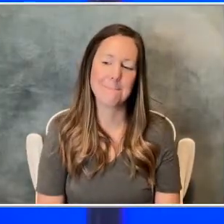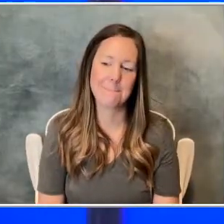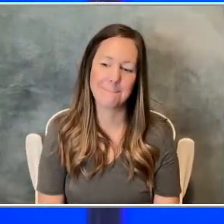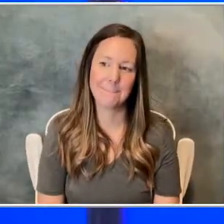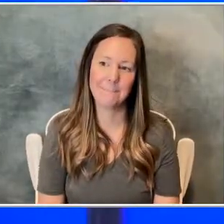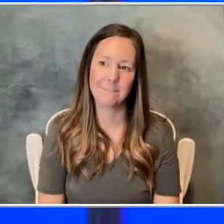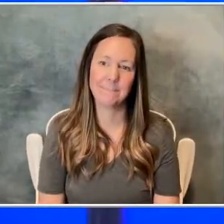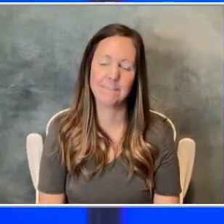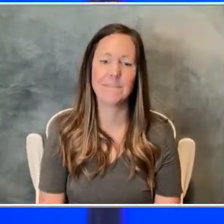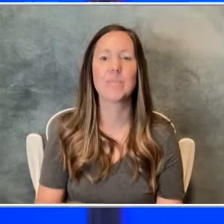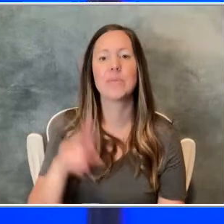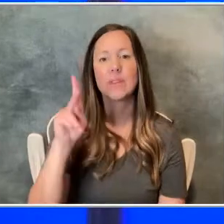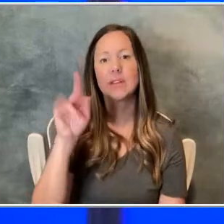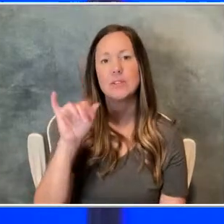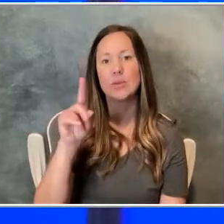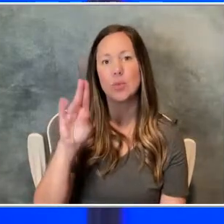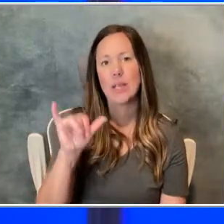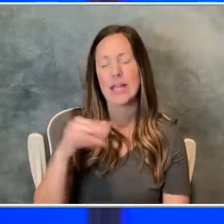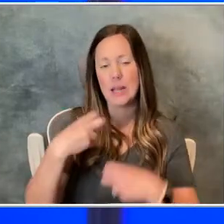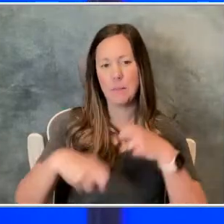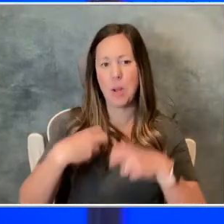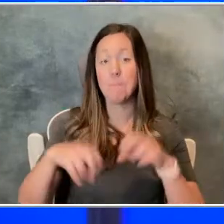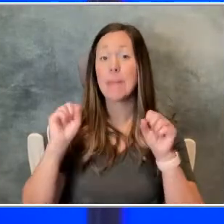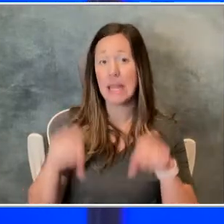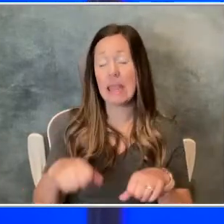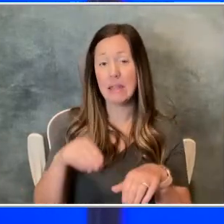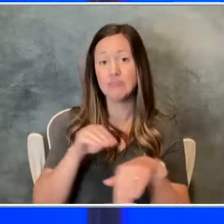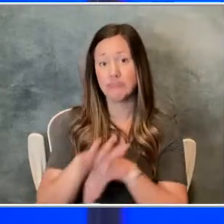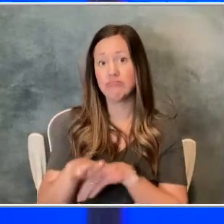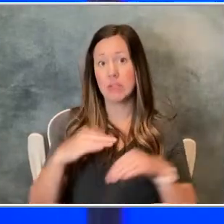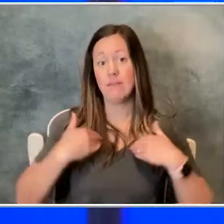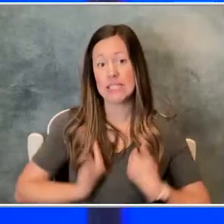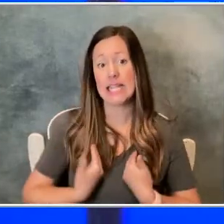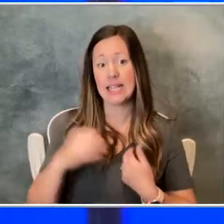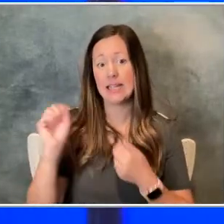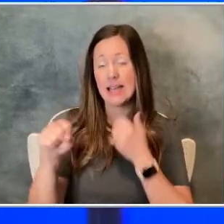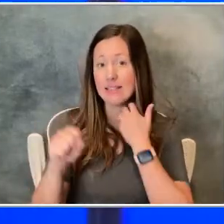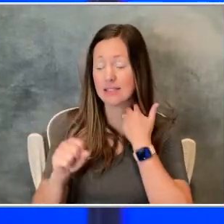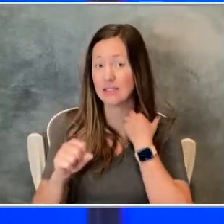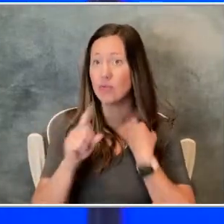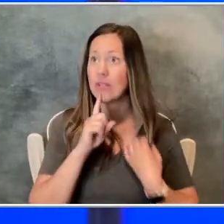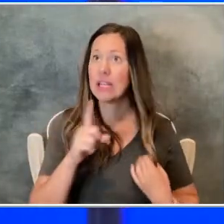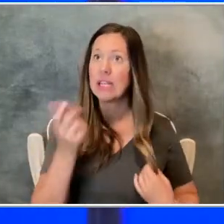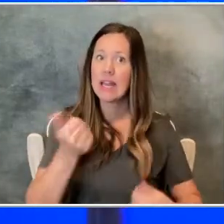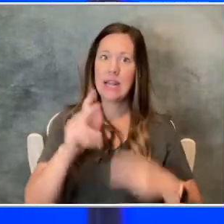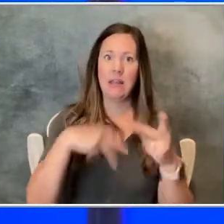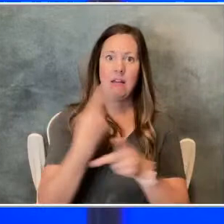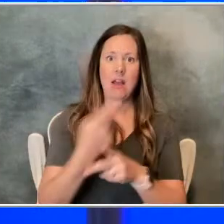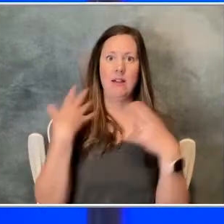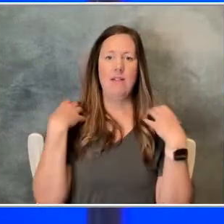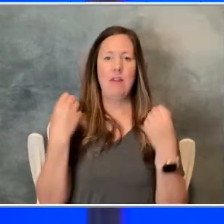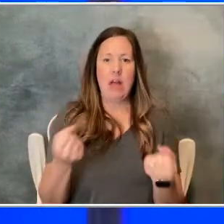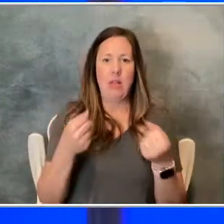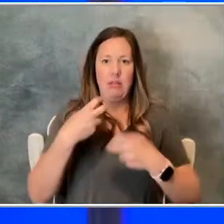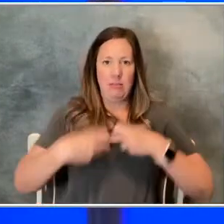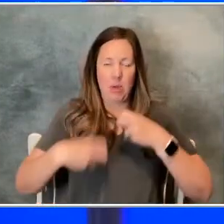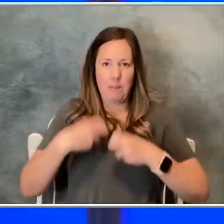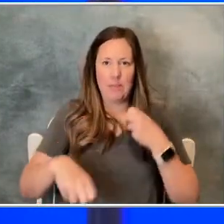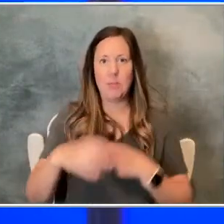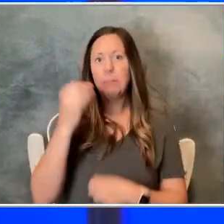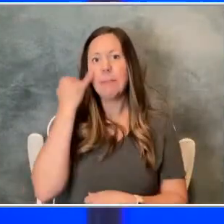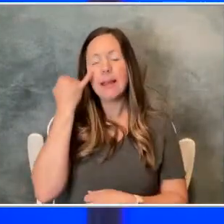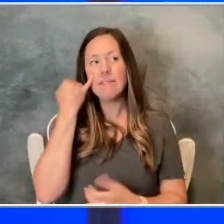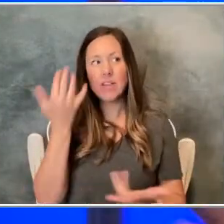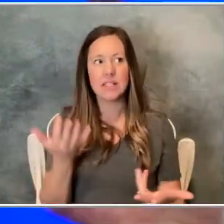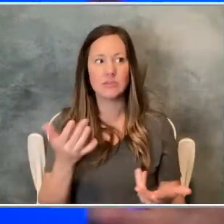Kidney problems can contribute to fatigue, absolutely. I mean, any kind of underlying chronic illness, really, whether it's